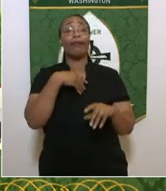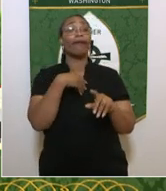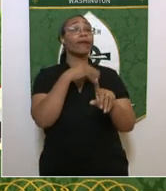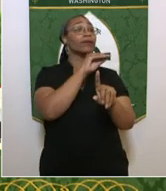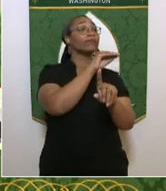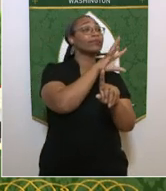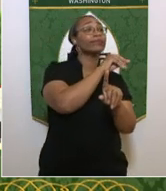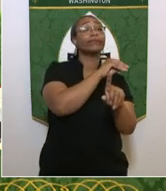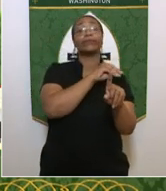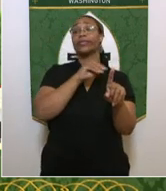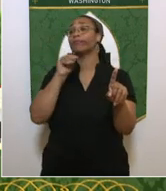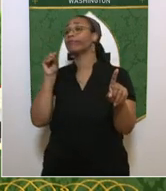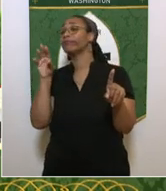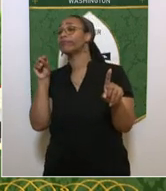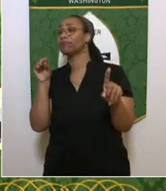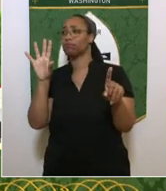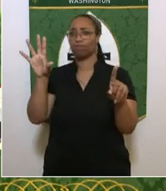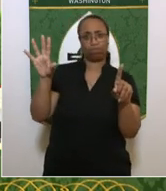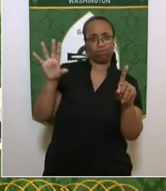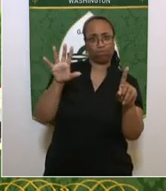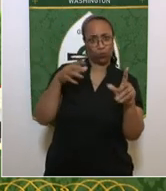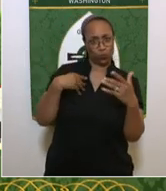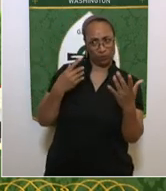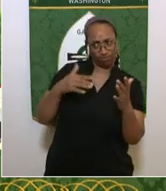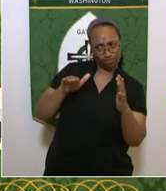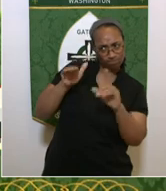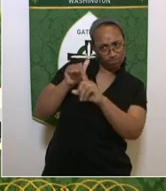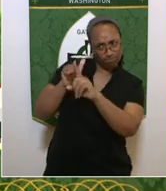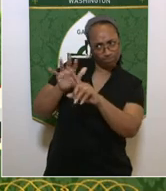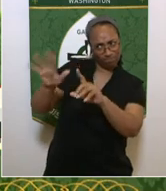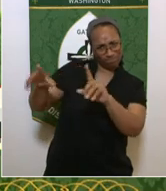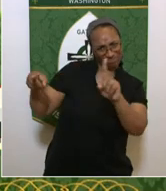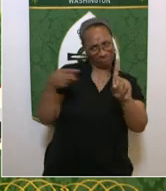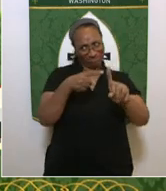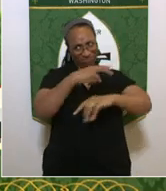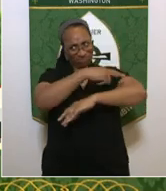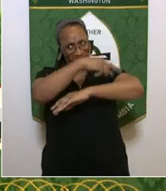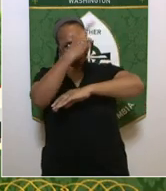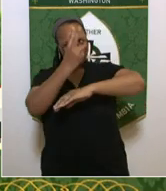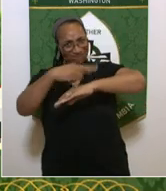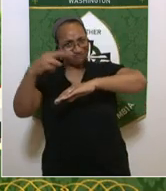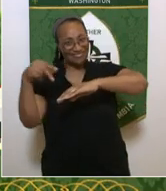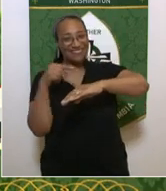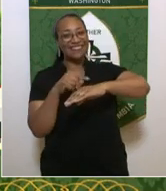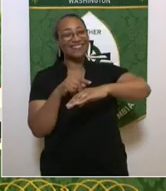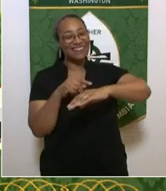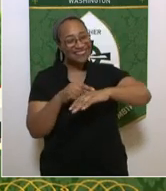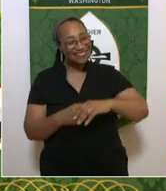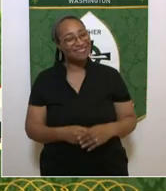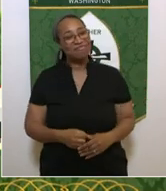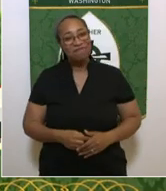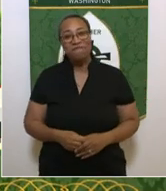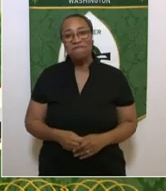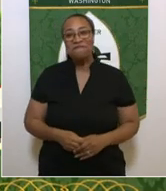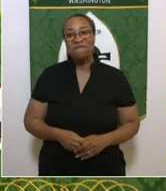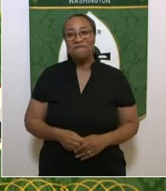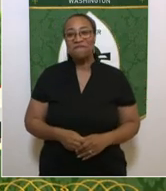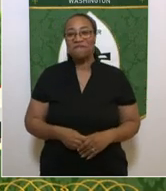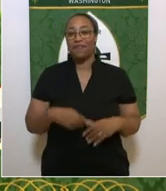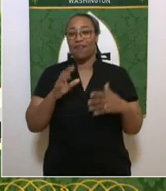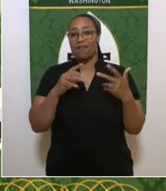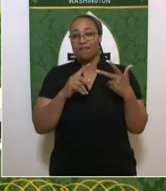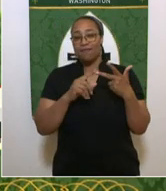done and maybe the most impactful. But we had a homeless shelter for families at an